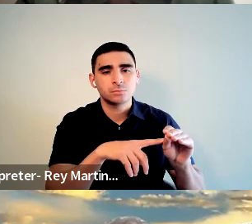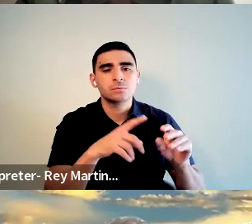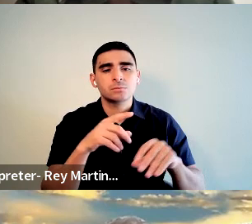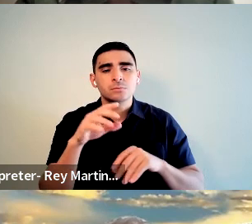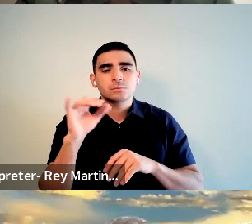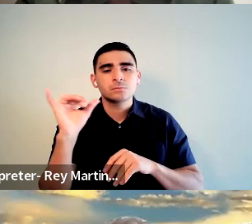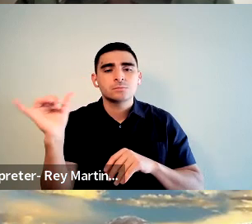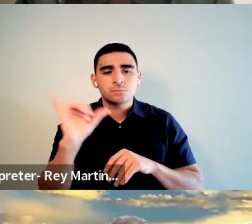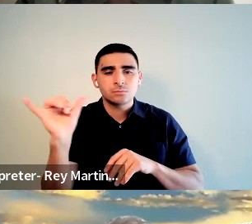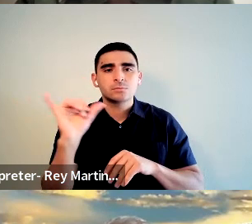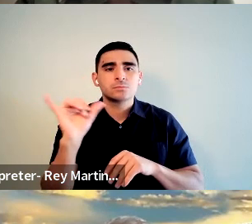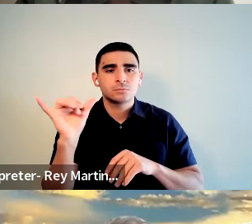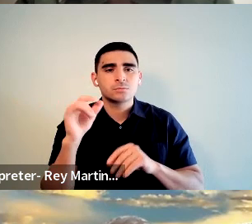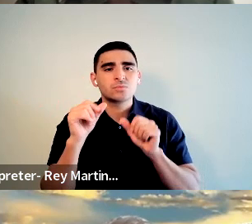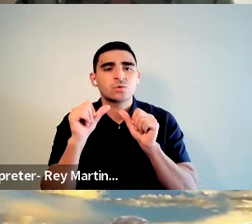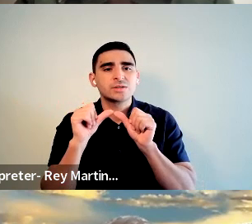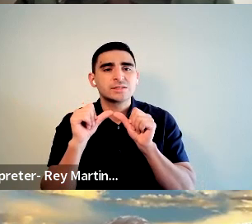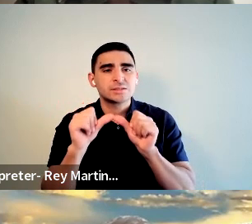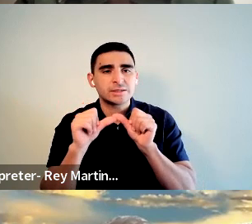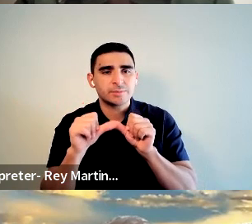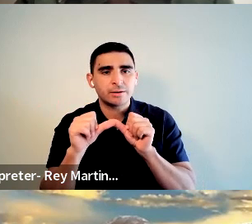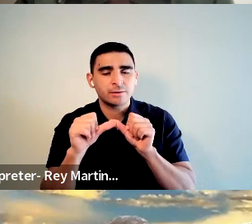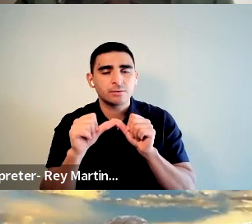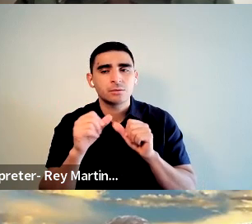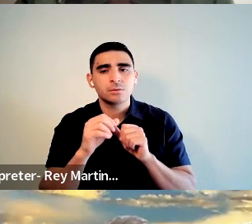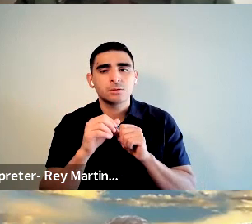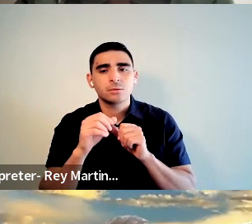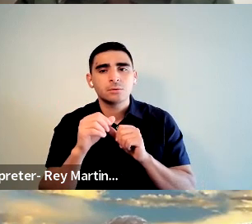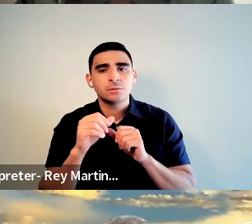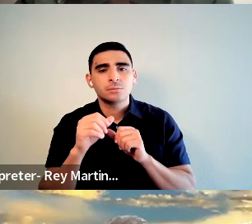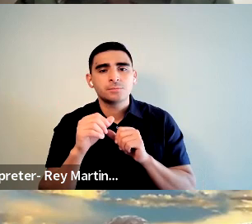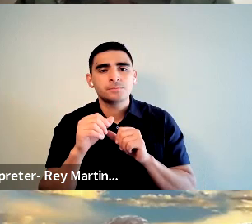to sustainability would be